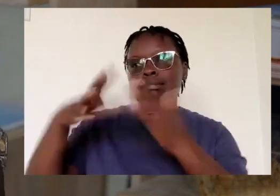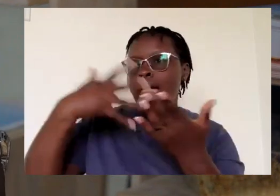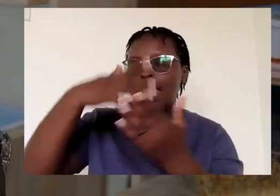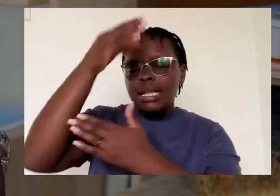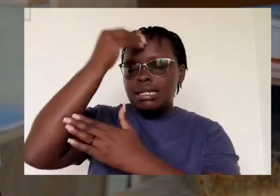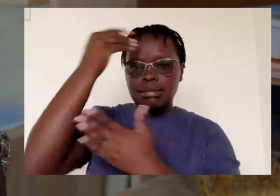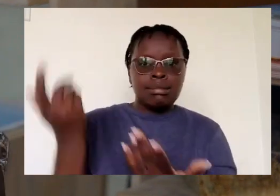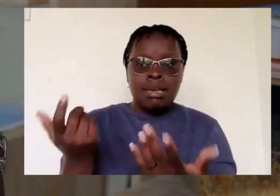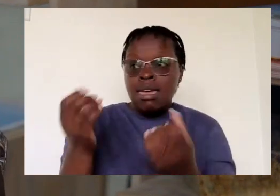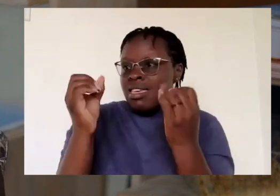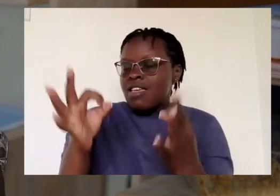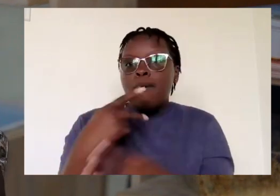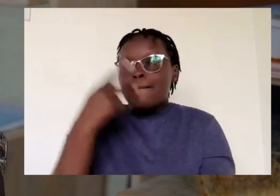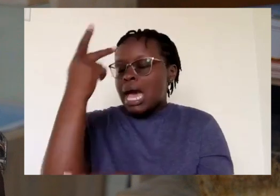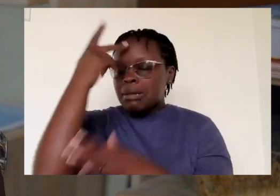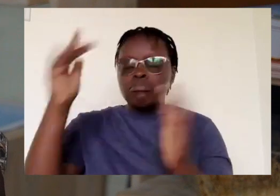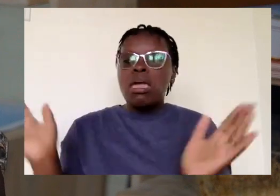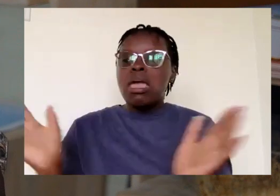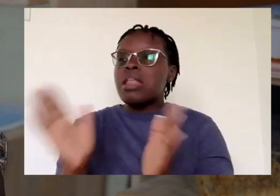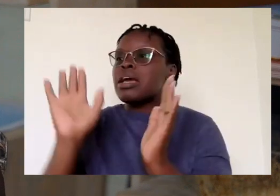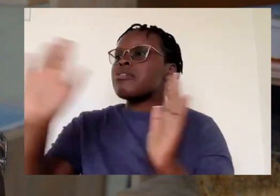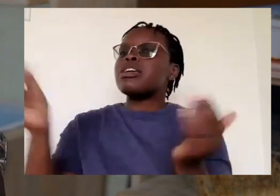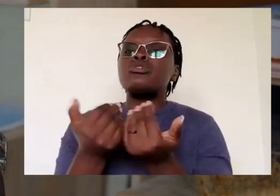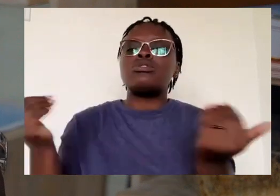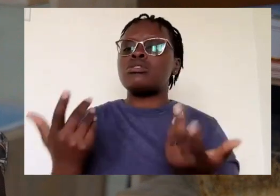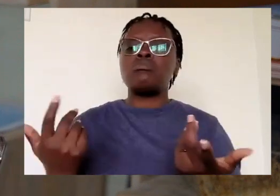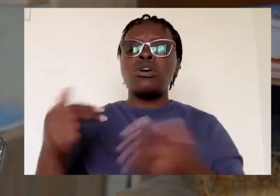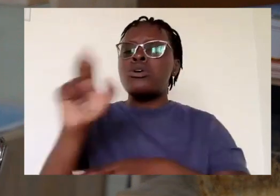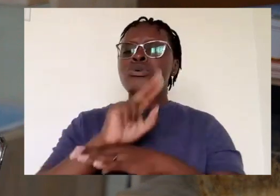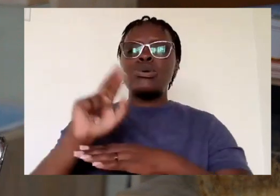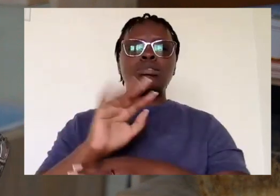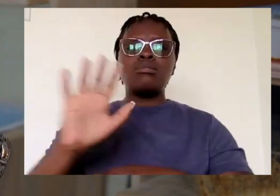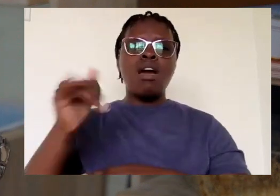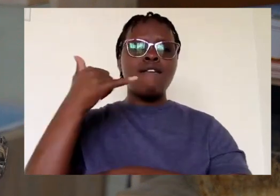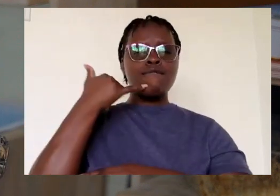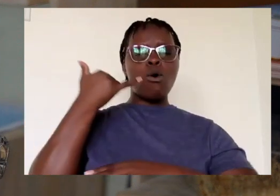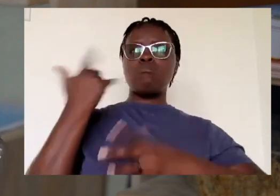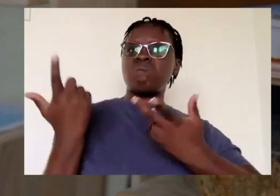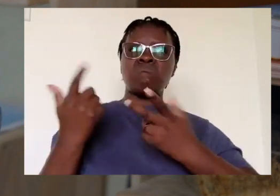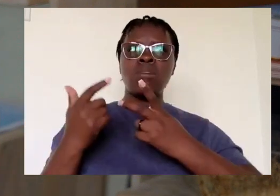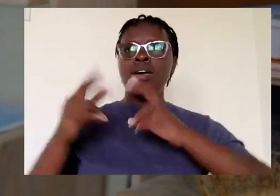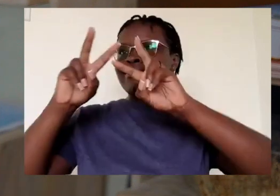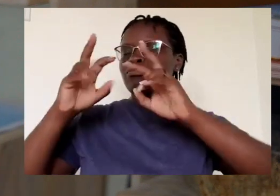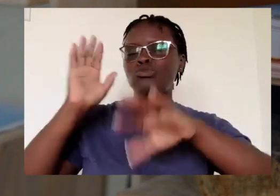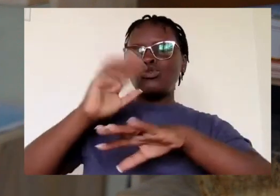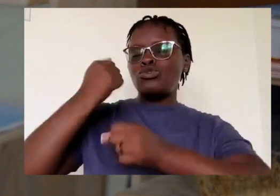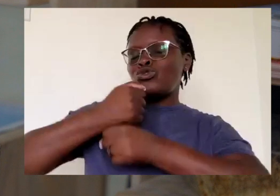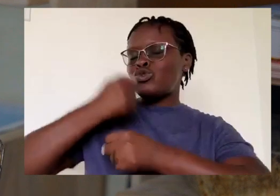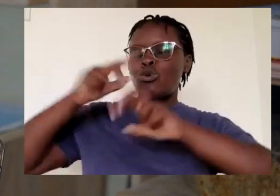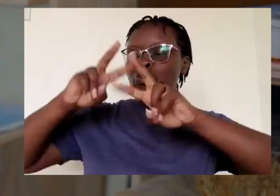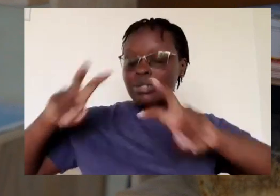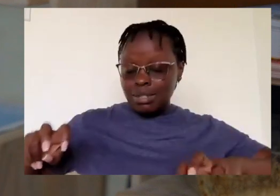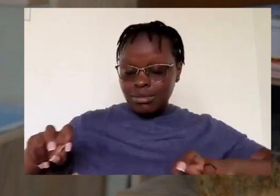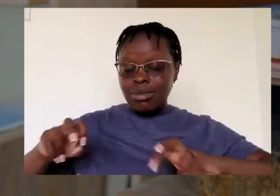mean, there's no harm in the parent encouraging their kids to use their phones to carry out some